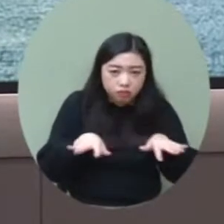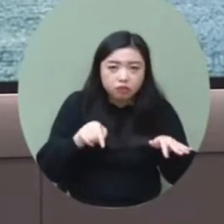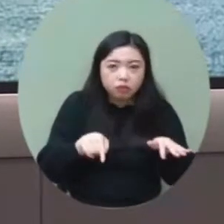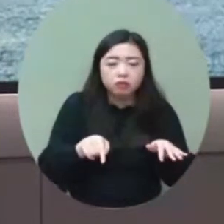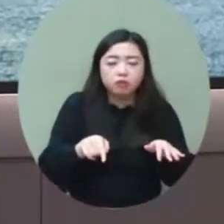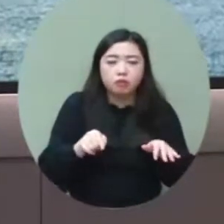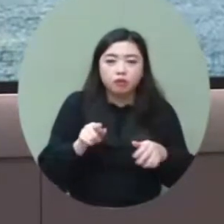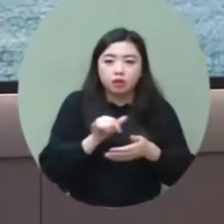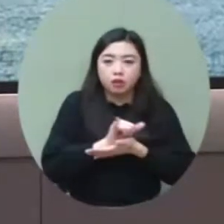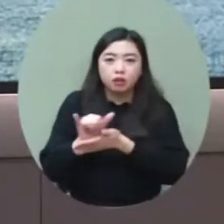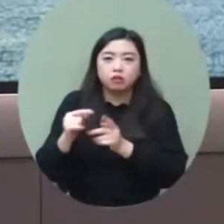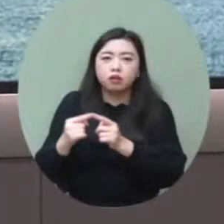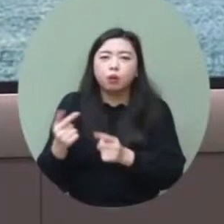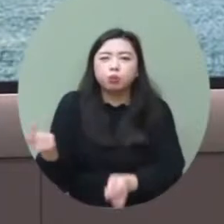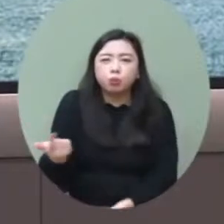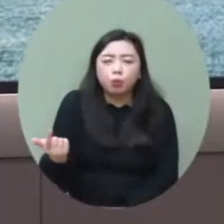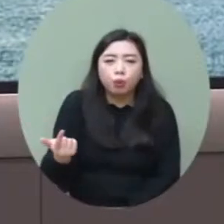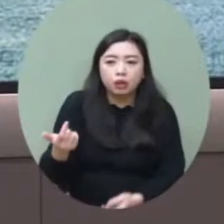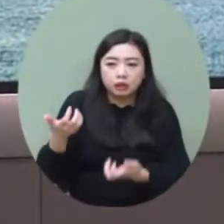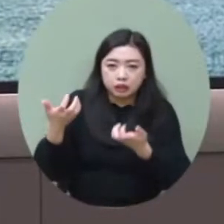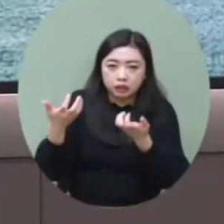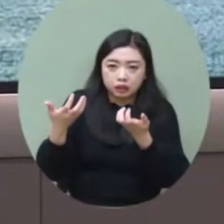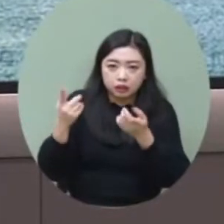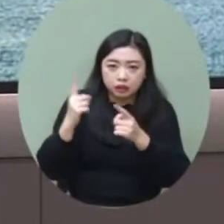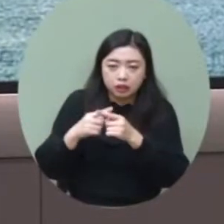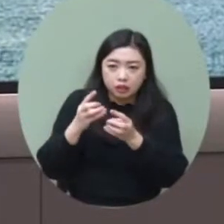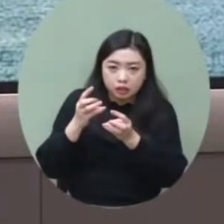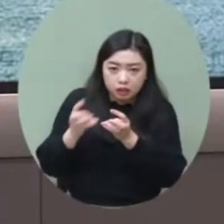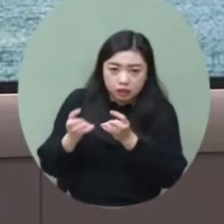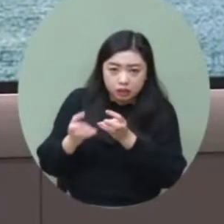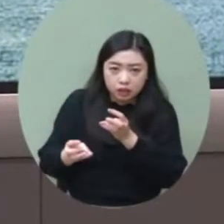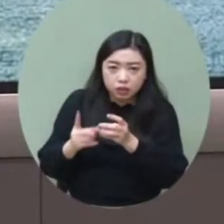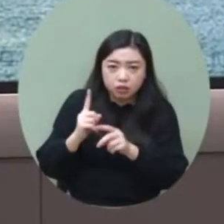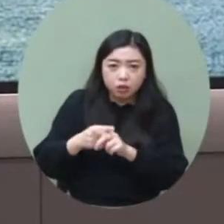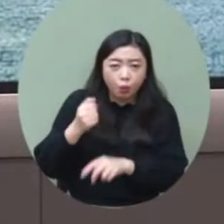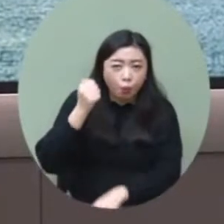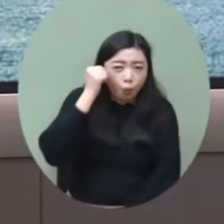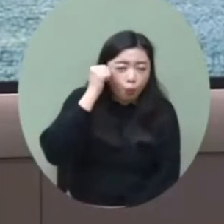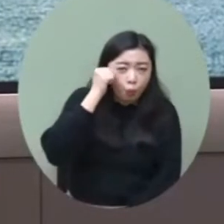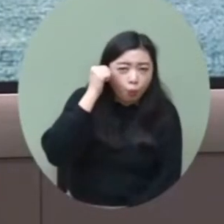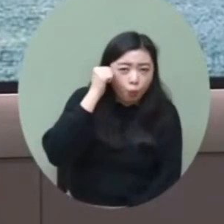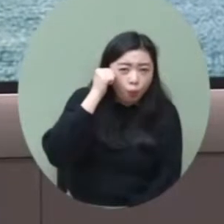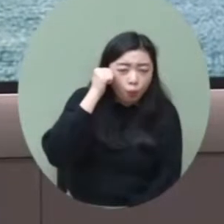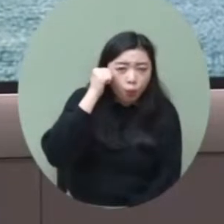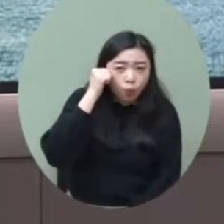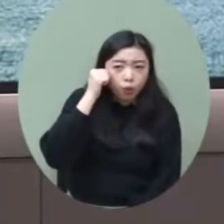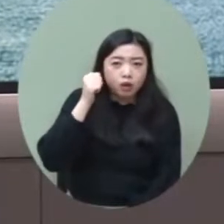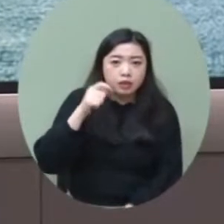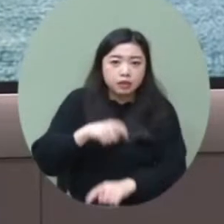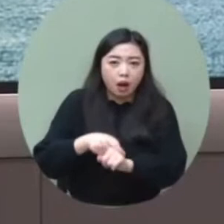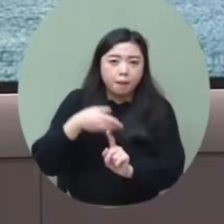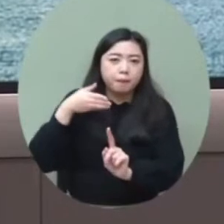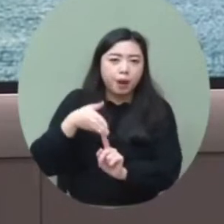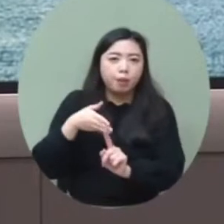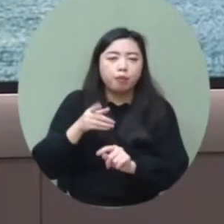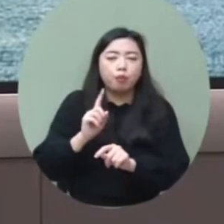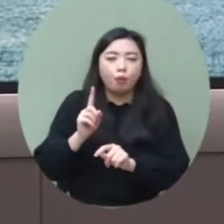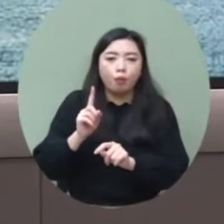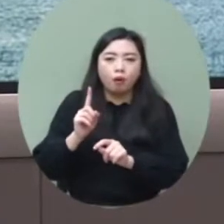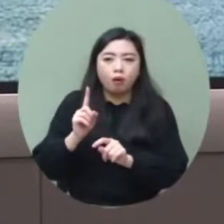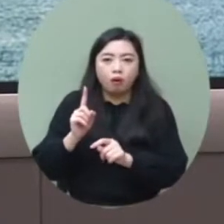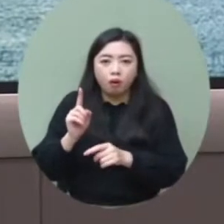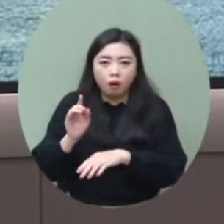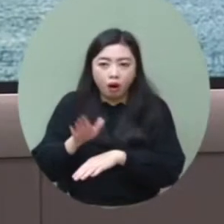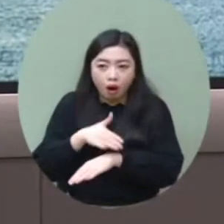days, at times, given the large number of patients